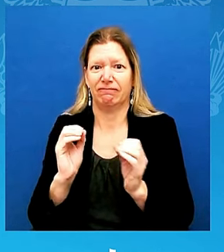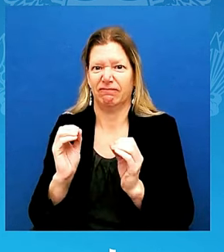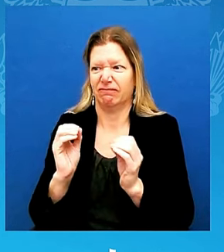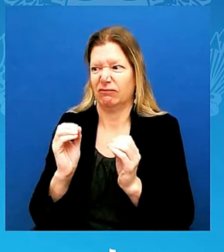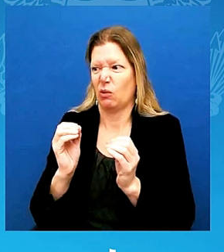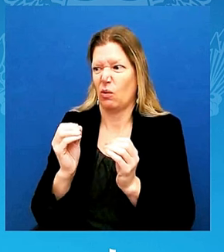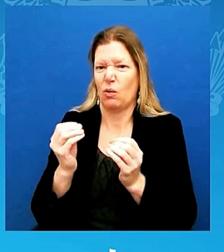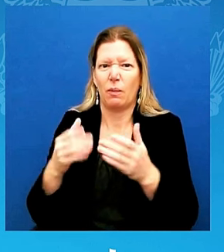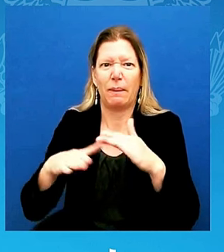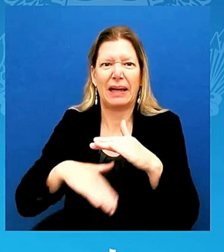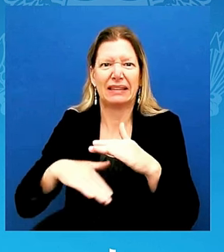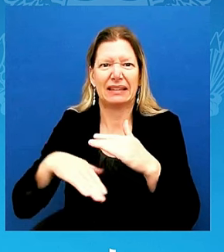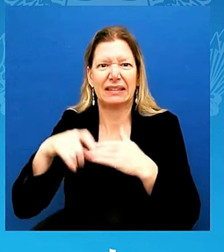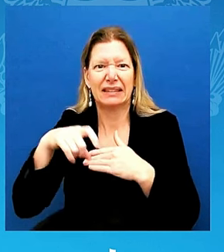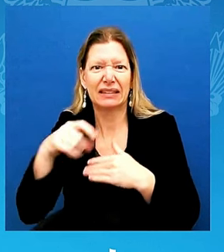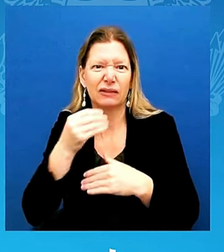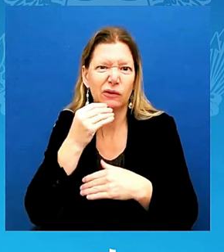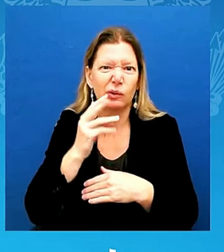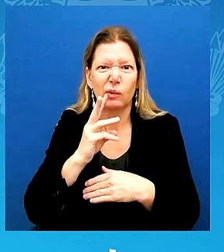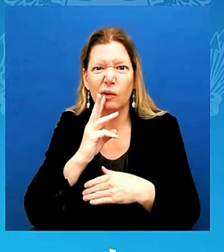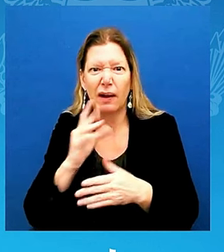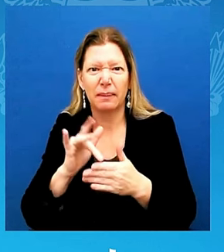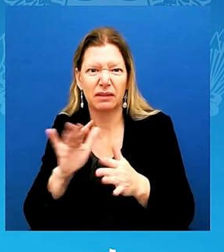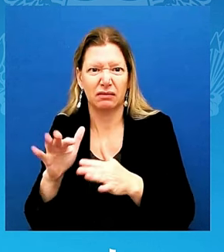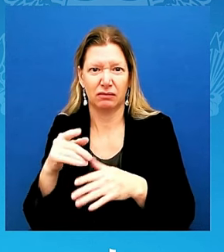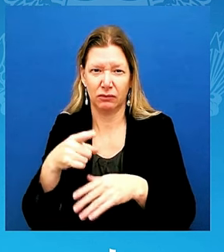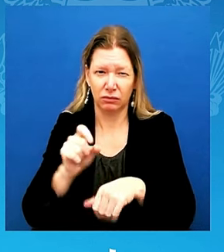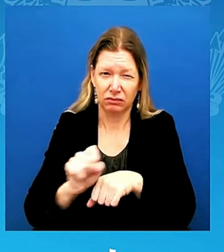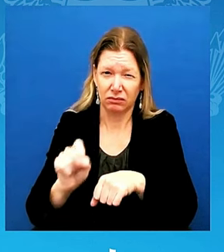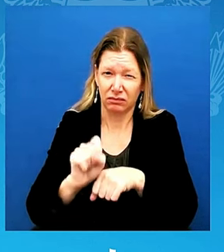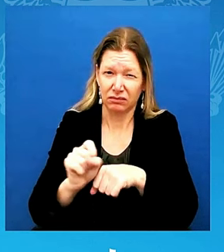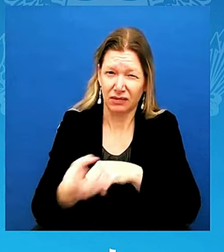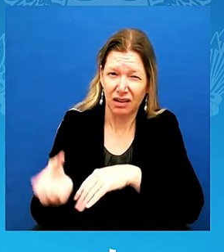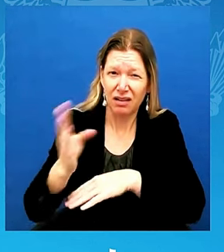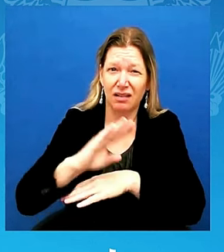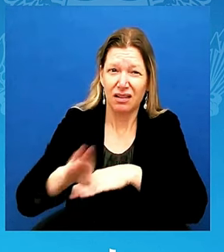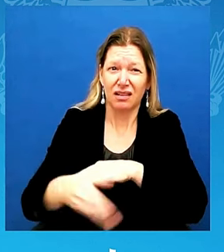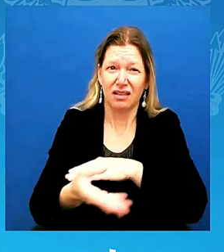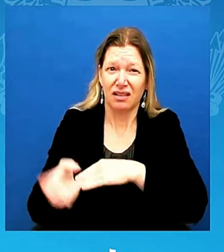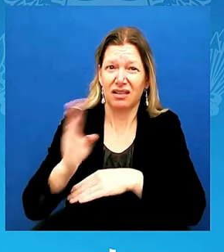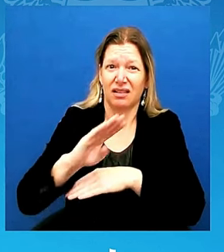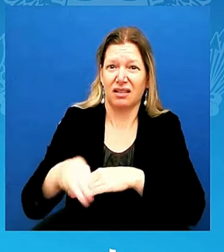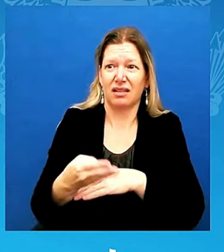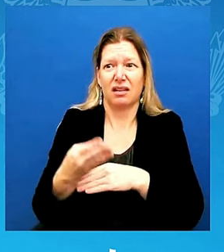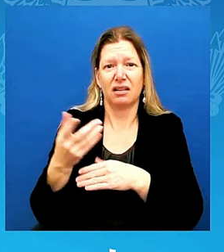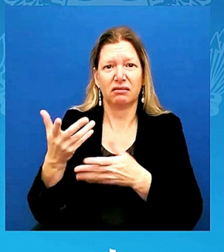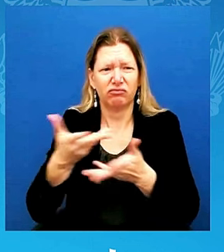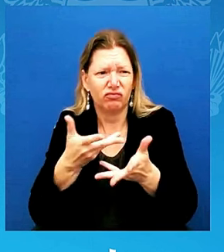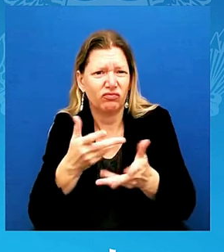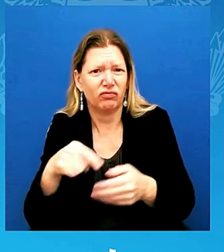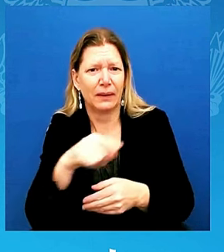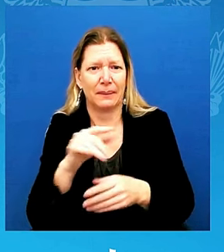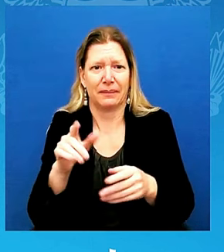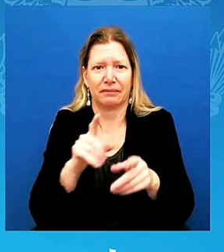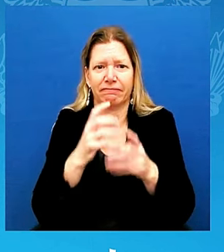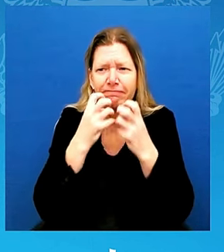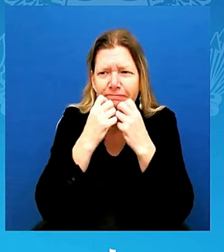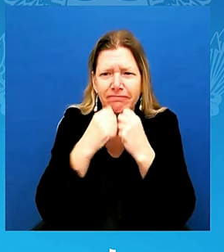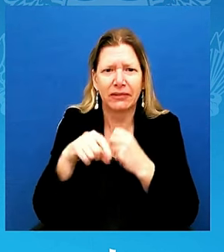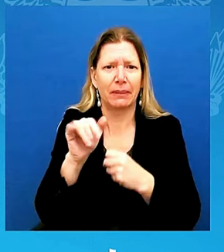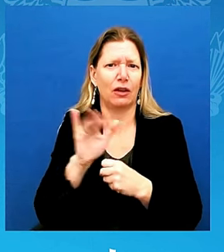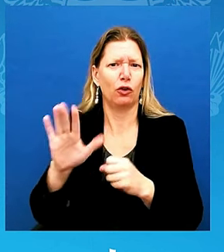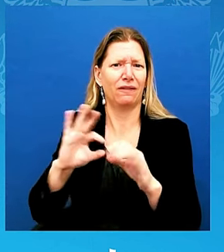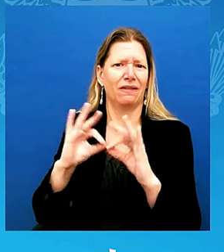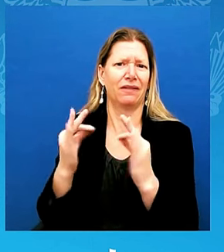work around the clock as though these are your family members. I know how you work and I know how hard you work. So I am here mostly to thank you